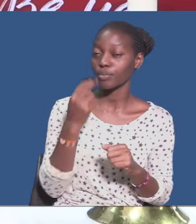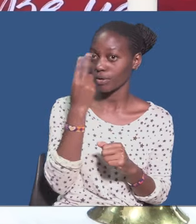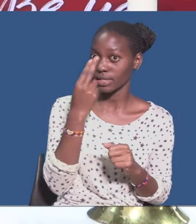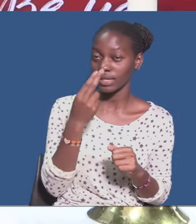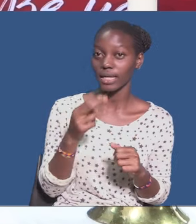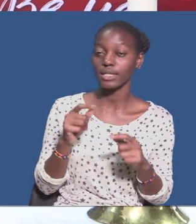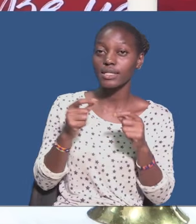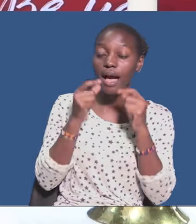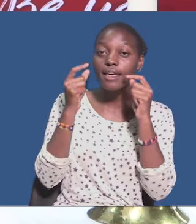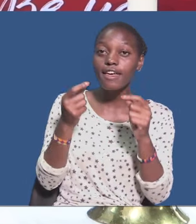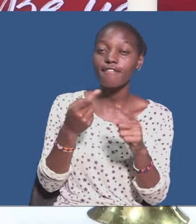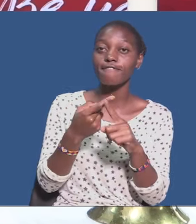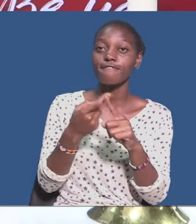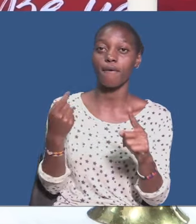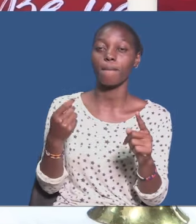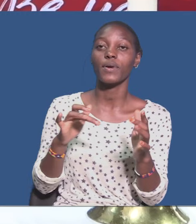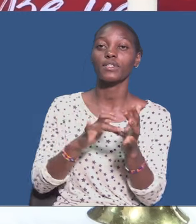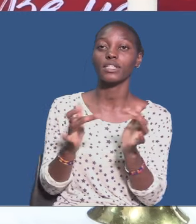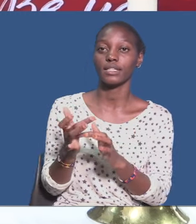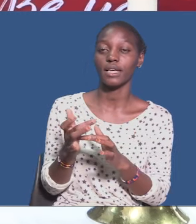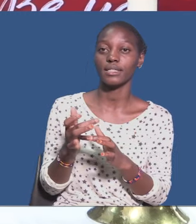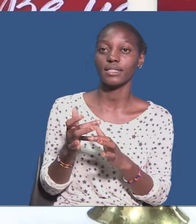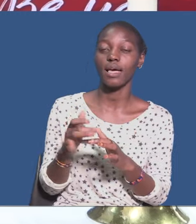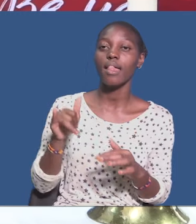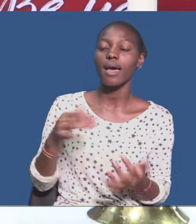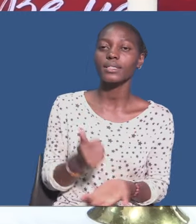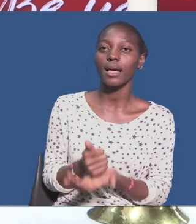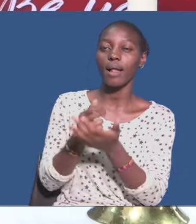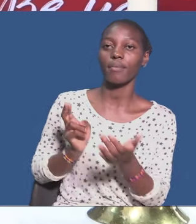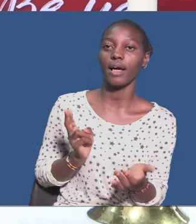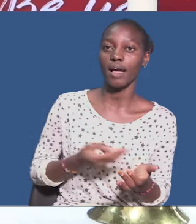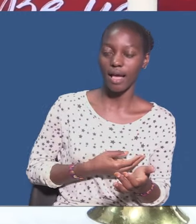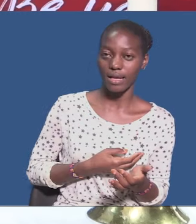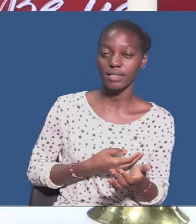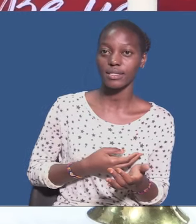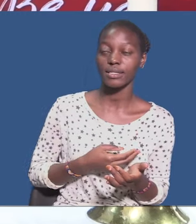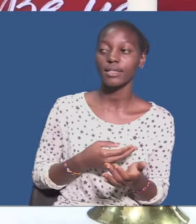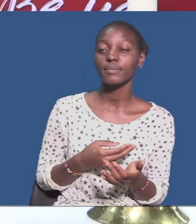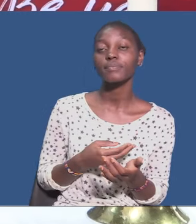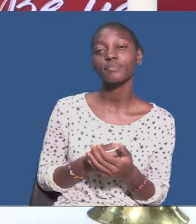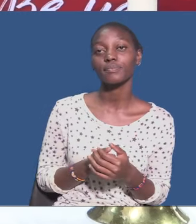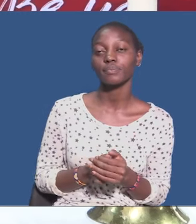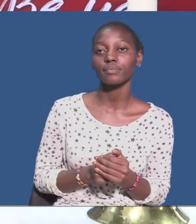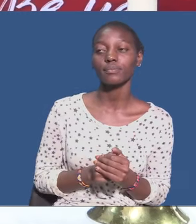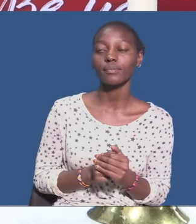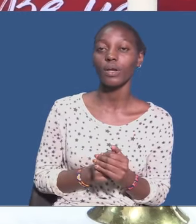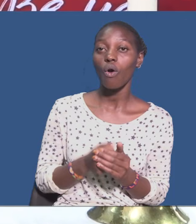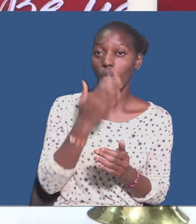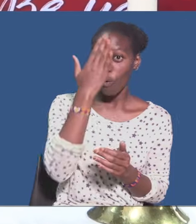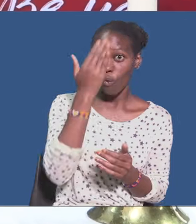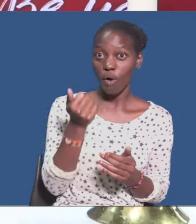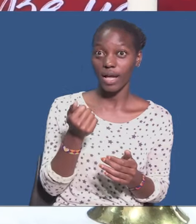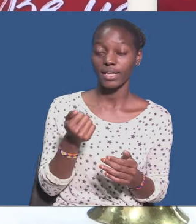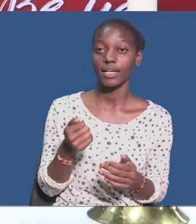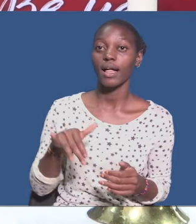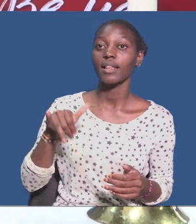that enables us to come and receive him through faith. Because it